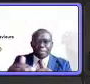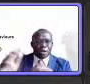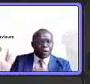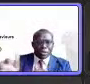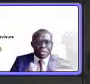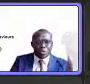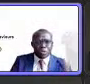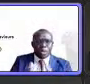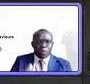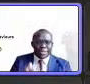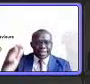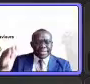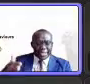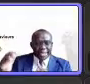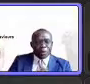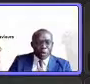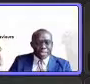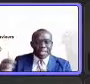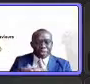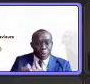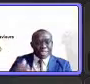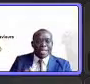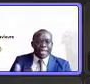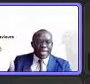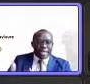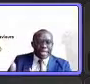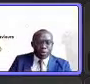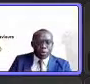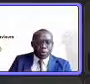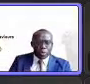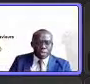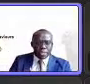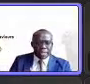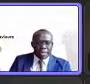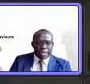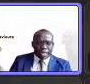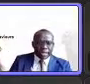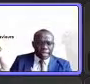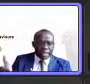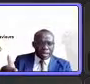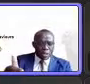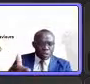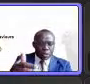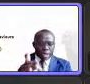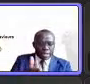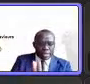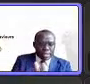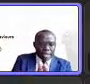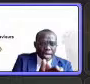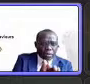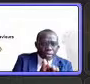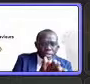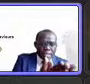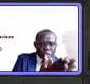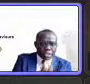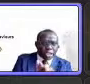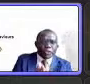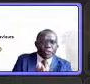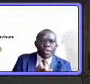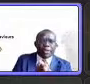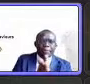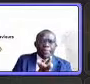not somewhere closer to what SAA was and even what KQ was then. And then when you look at how